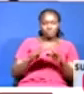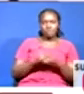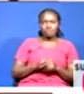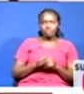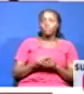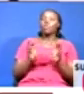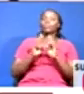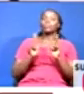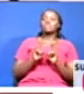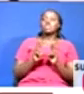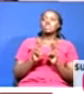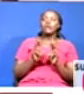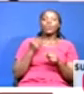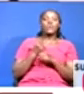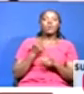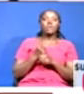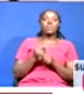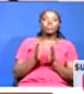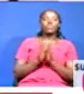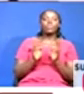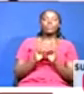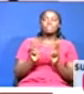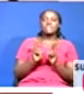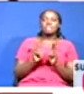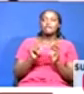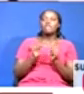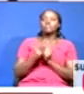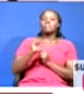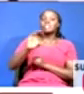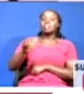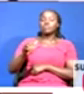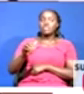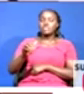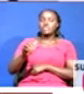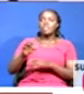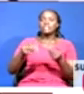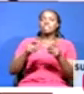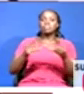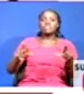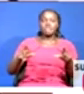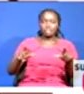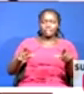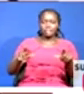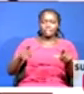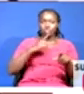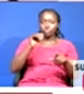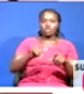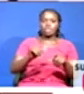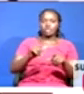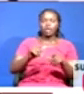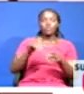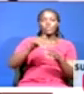Tayari, we are working with already 15 counties that have given us land so that we can get the